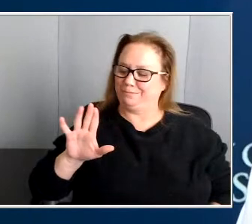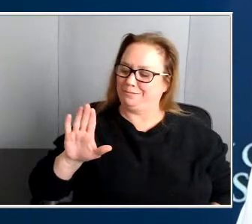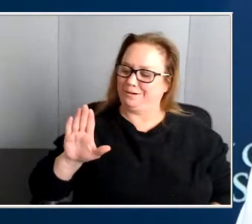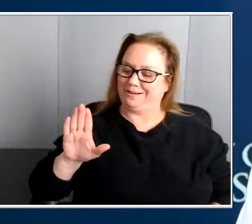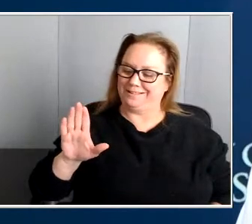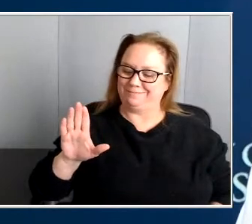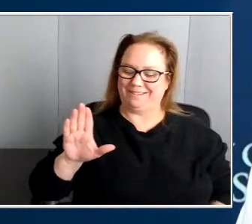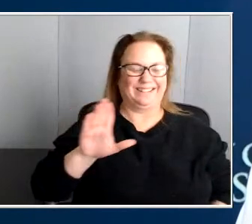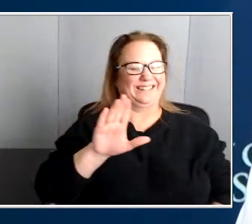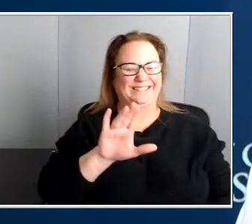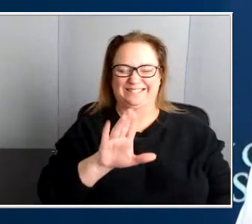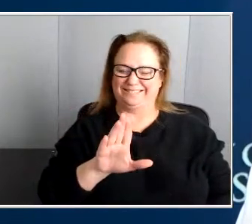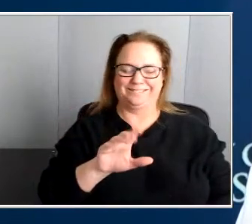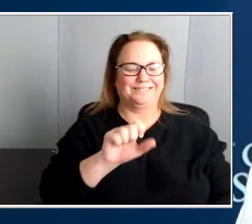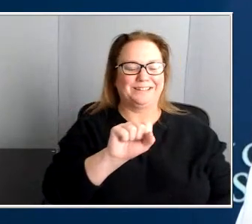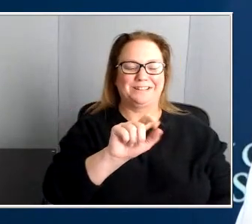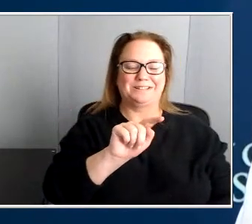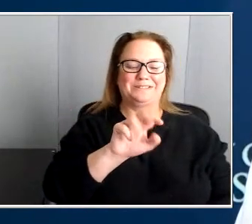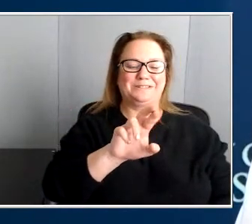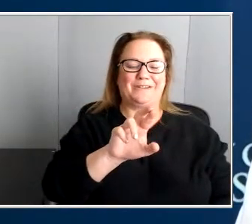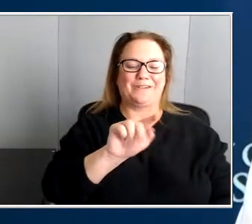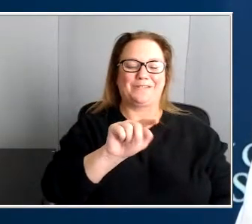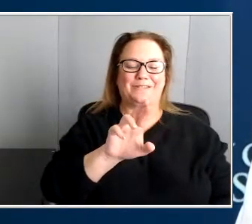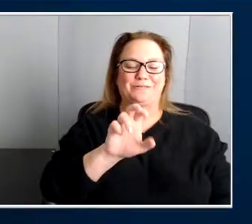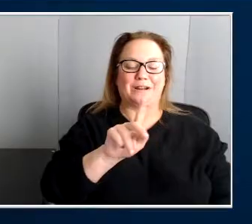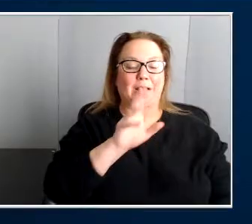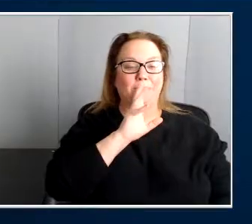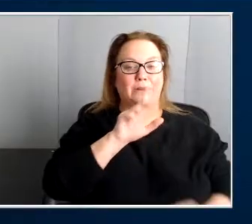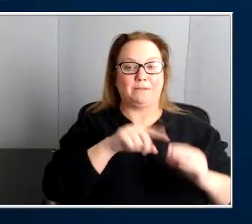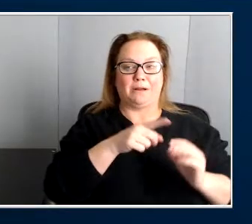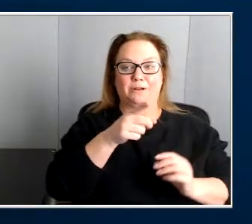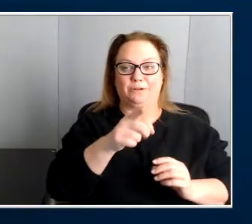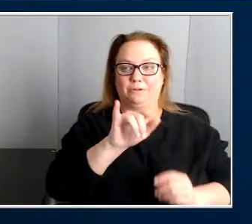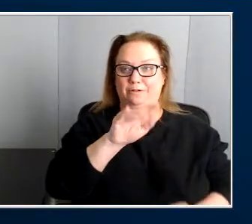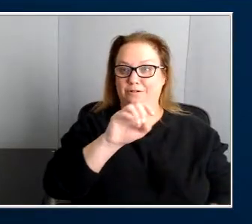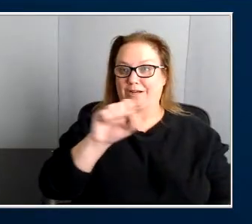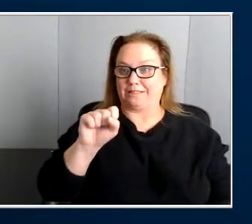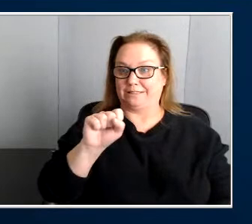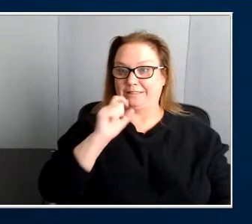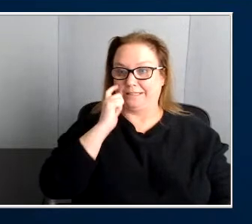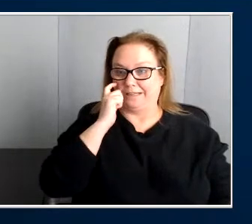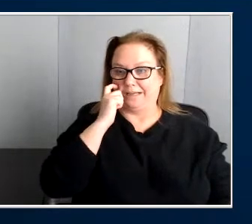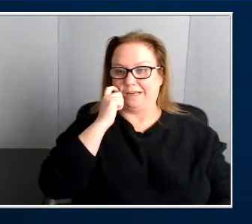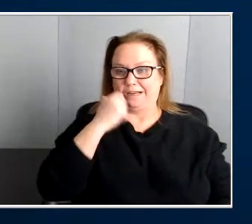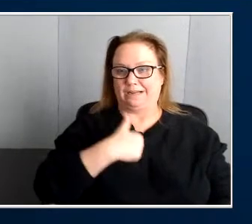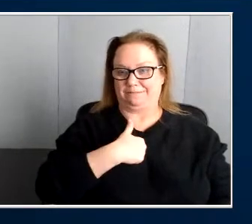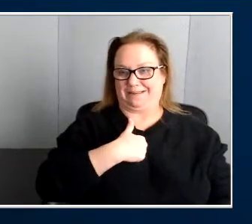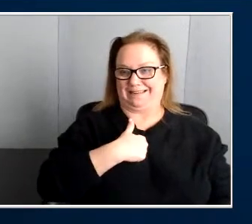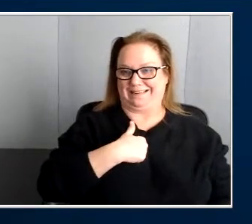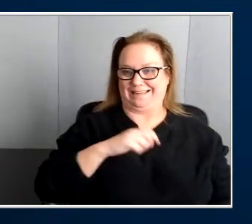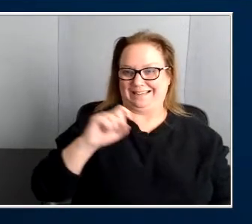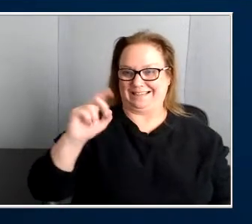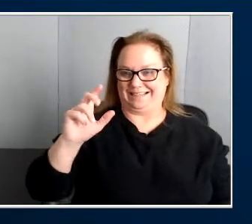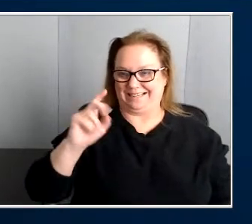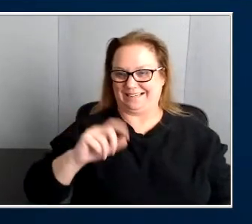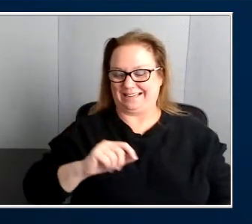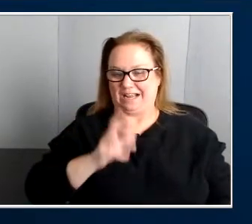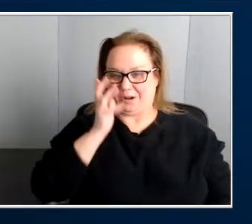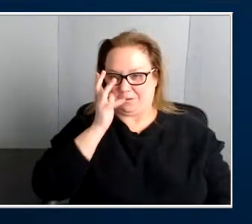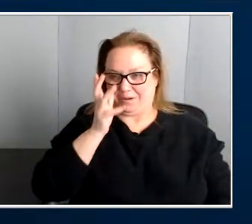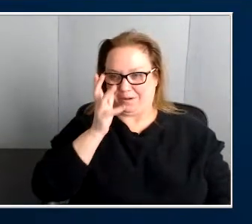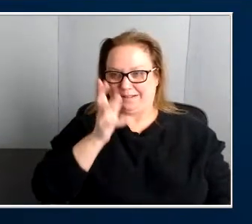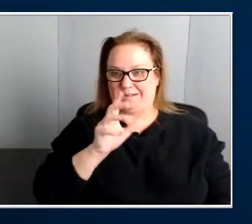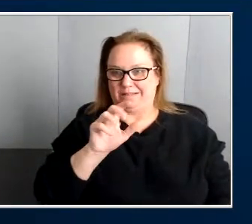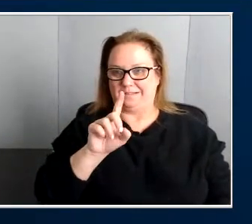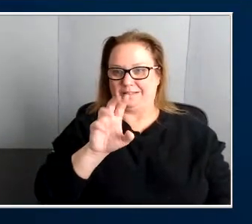I'm also talking about you. You, Jess. Me? Okay, I will. Dr. Stites, what a